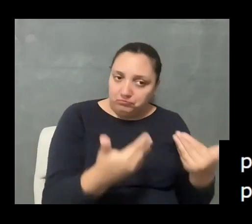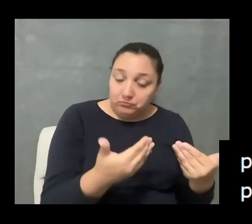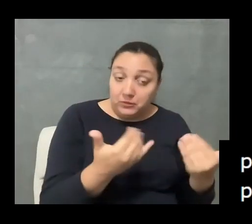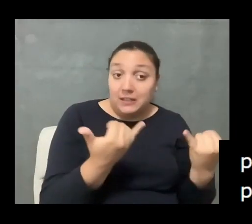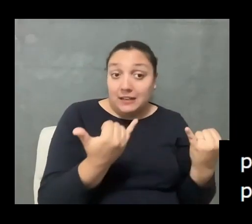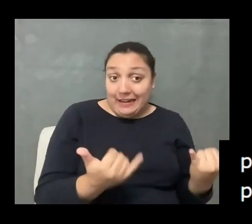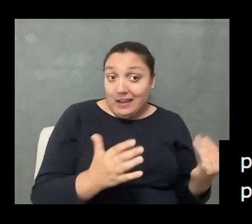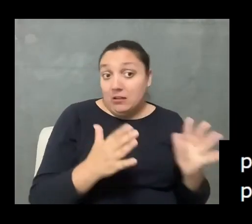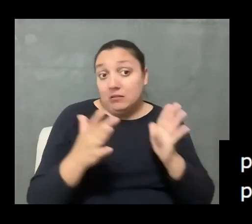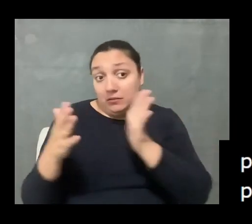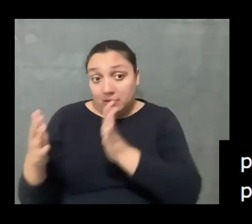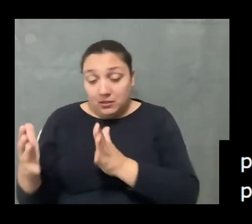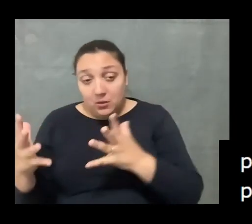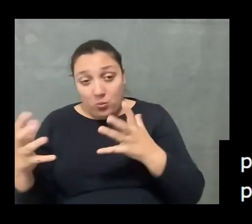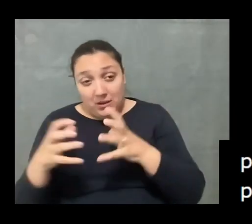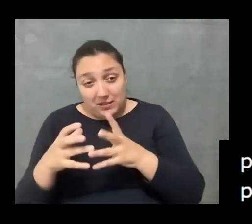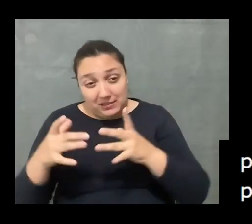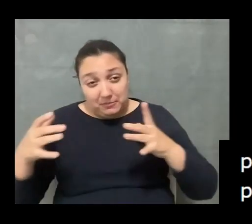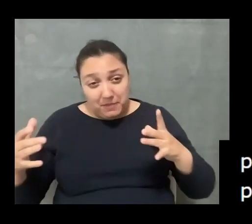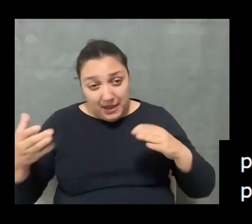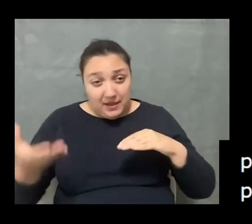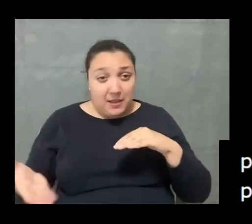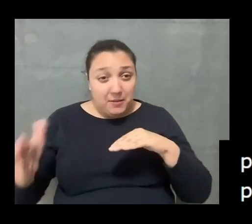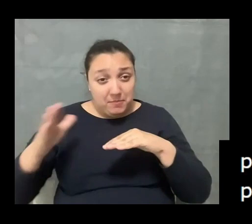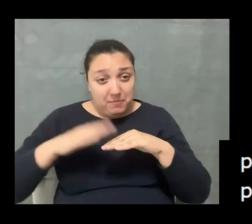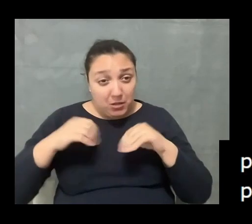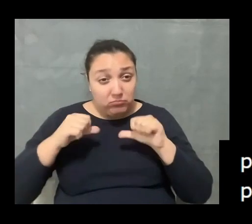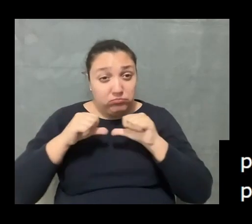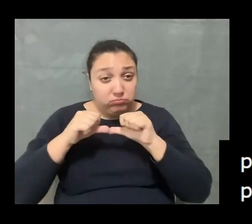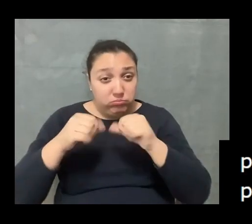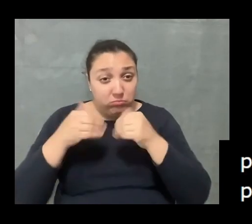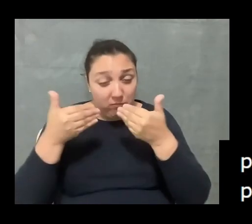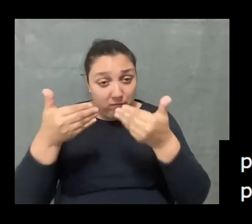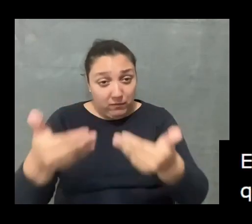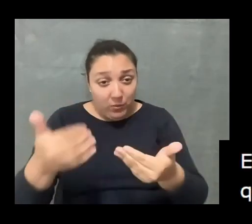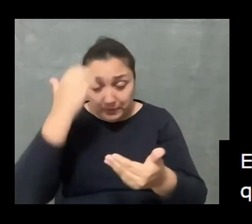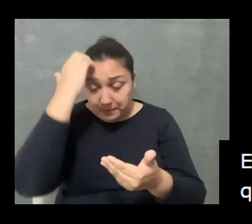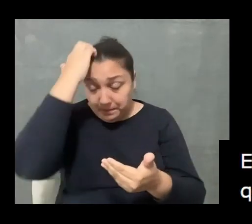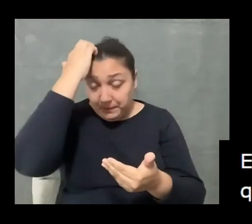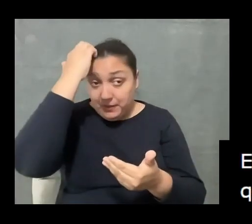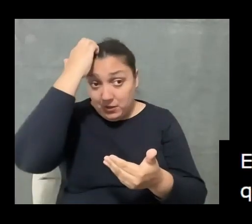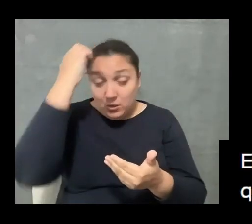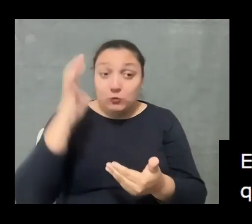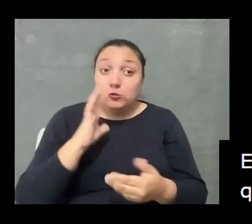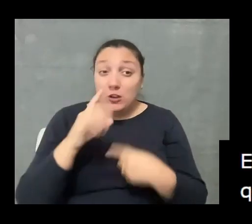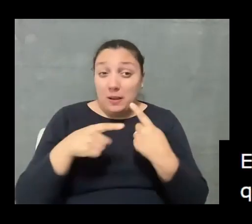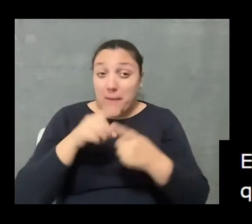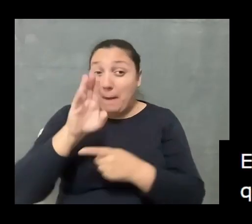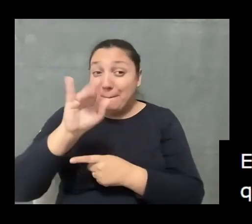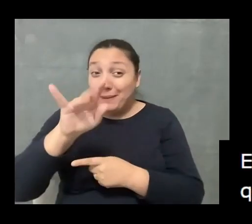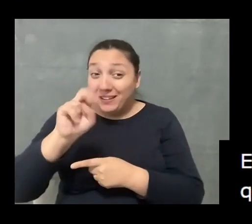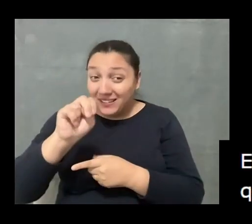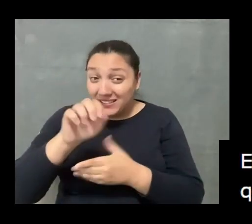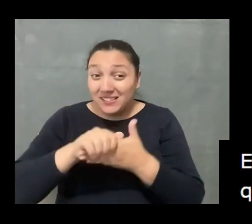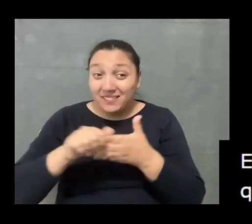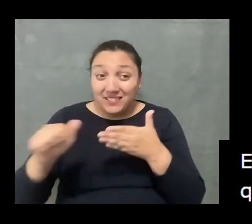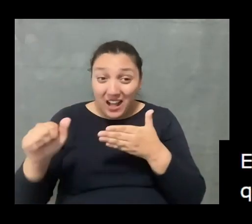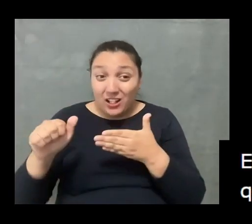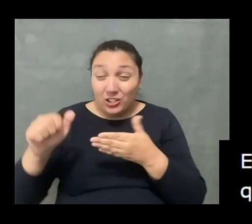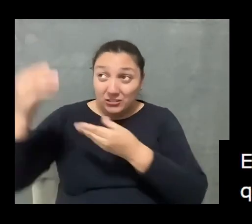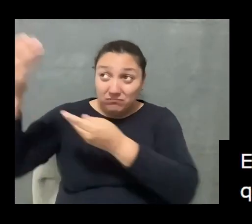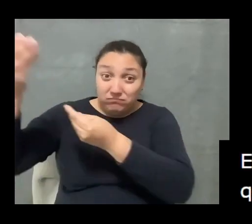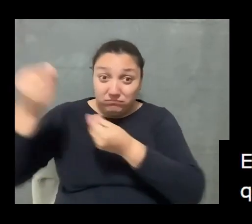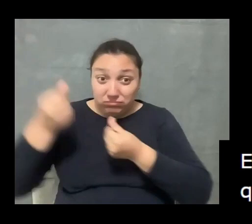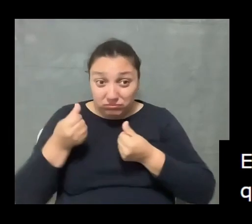to expand and continue to build and move this forward. As we talk about billions of dollars that are about to come down from the state to feed this, the question